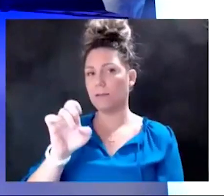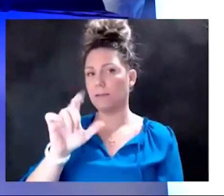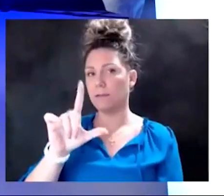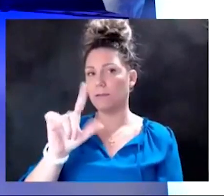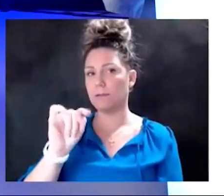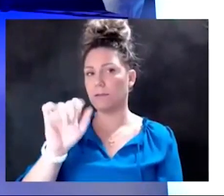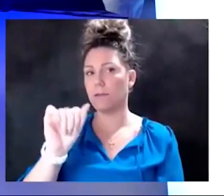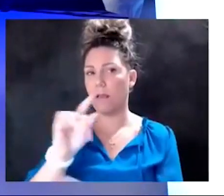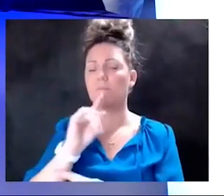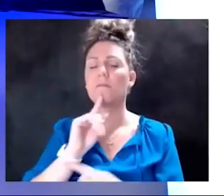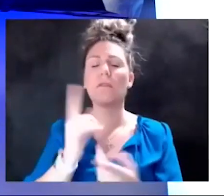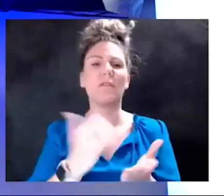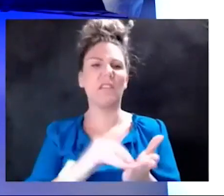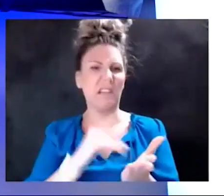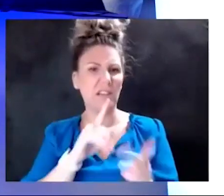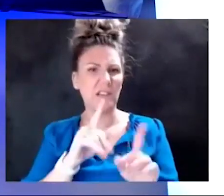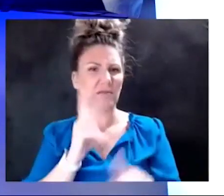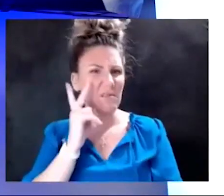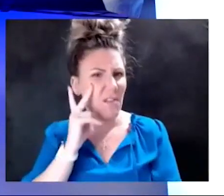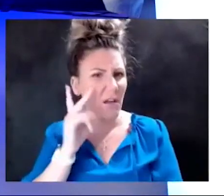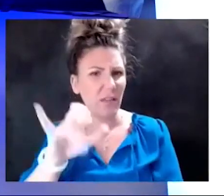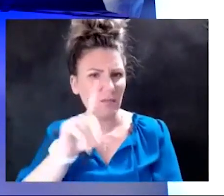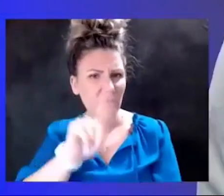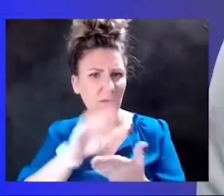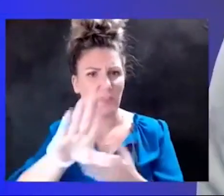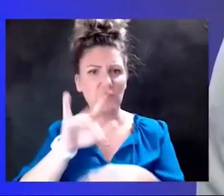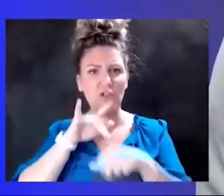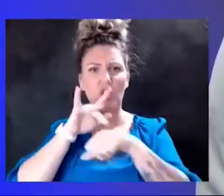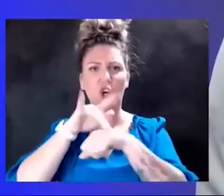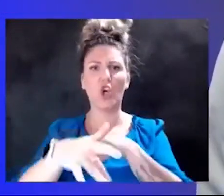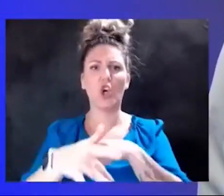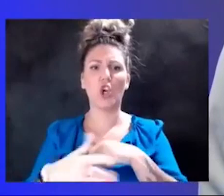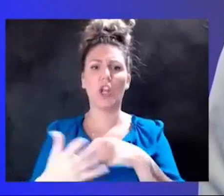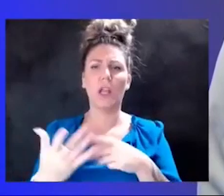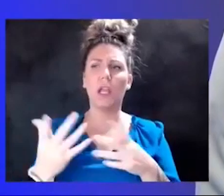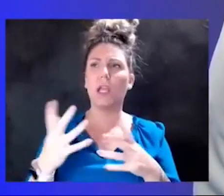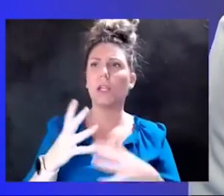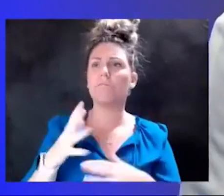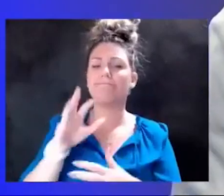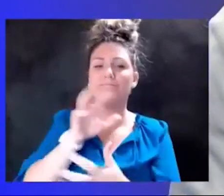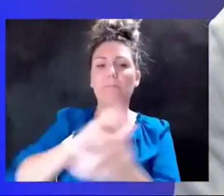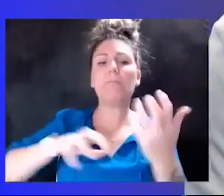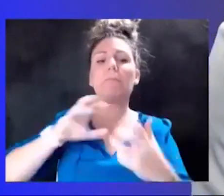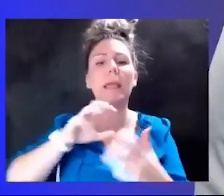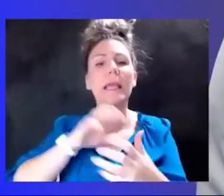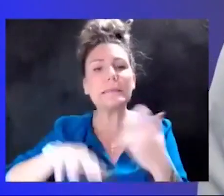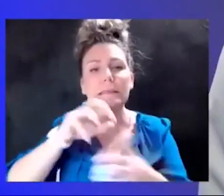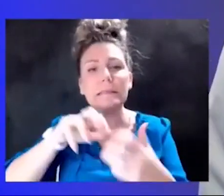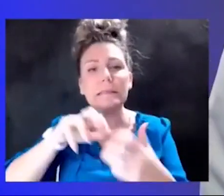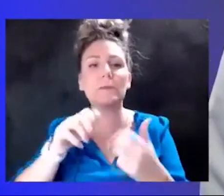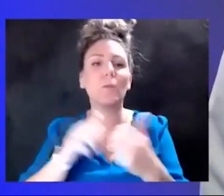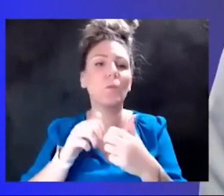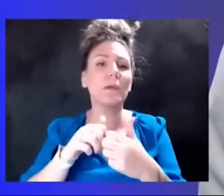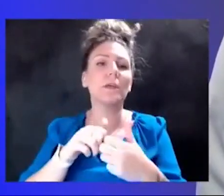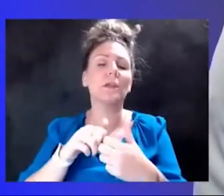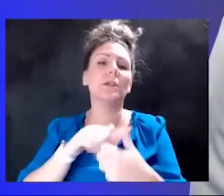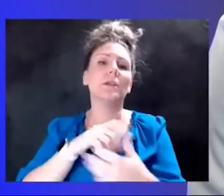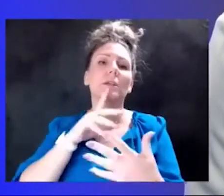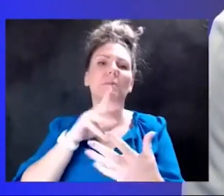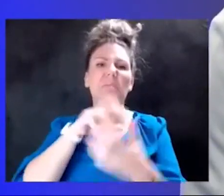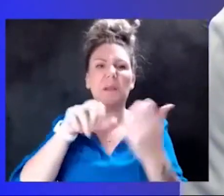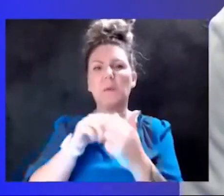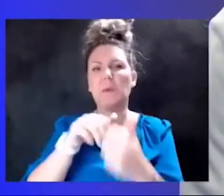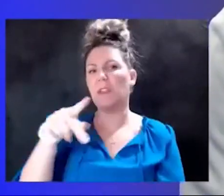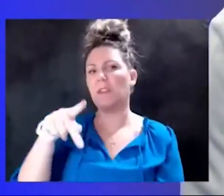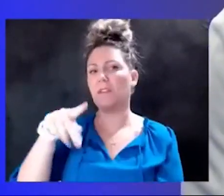I saw recently they published some of their early mixed vaccine with Pfizer and AstraZeneca, and that looks